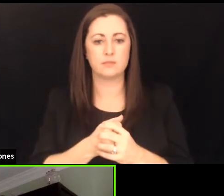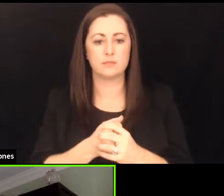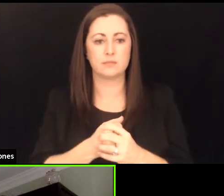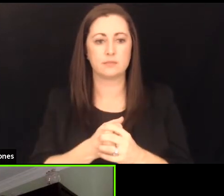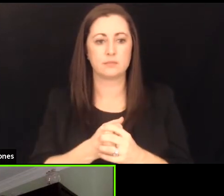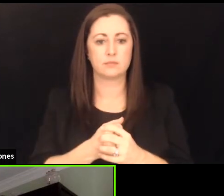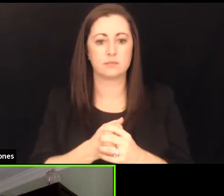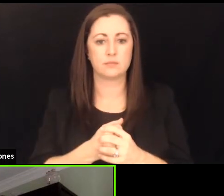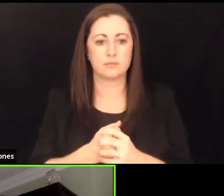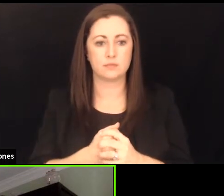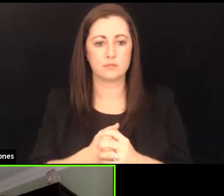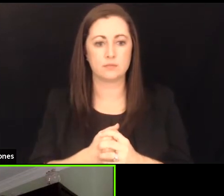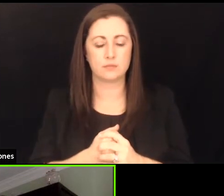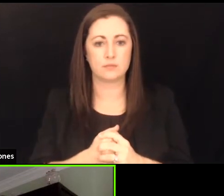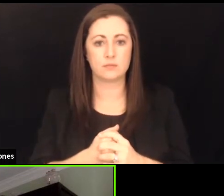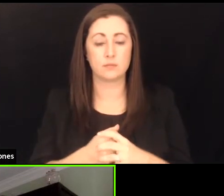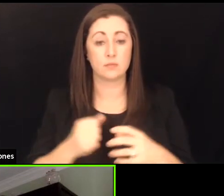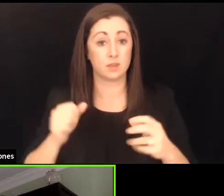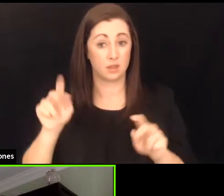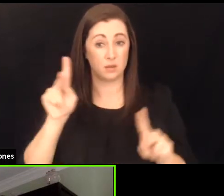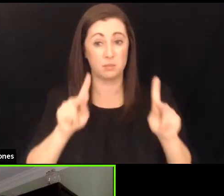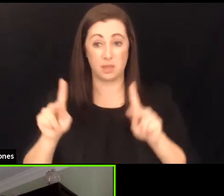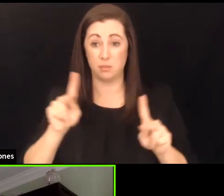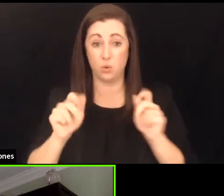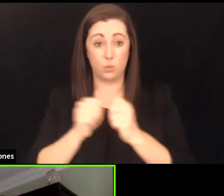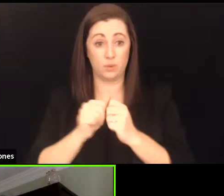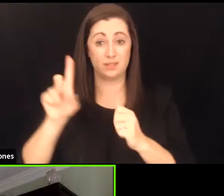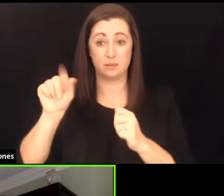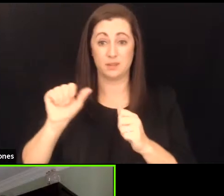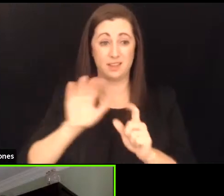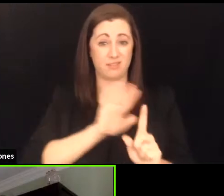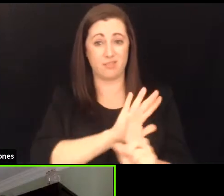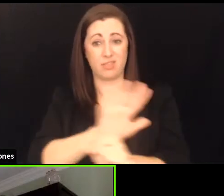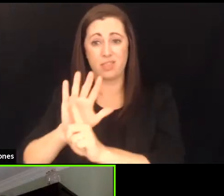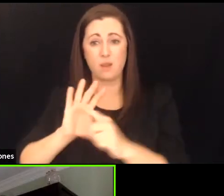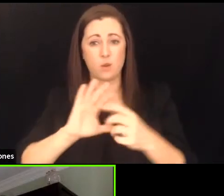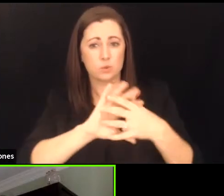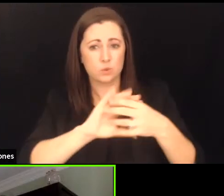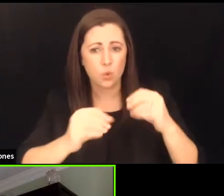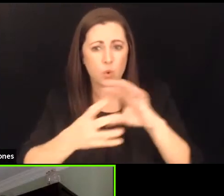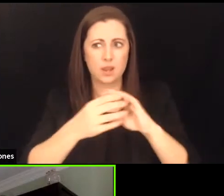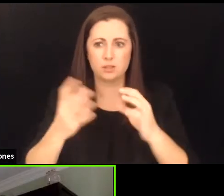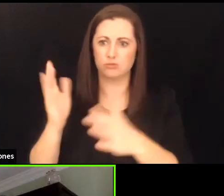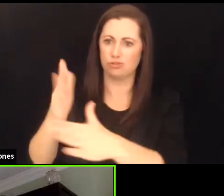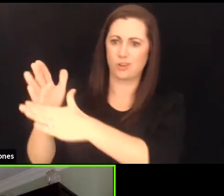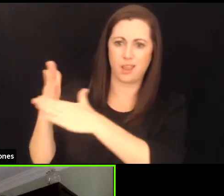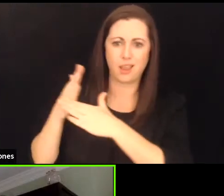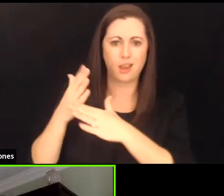about the stories of persons with disabilities and how they're working and what they're doing.